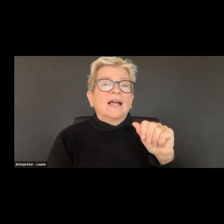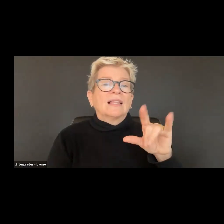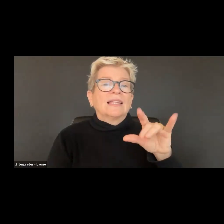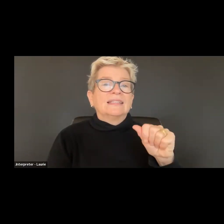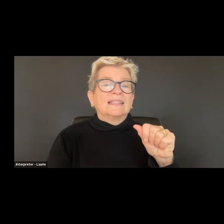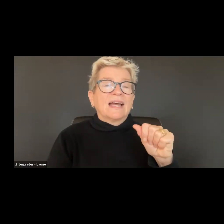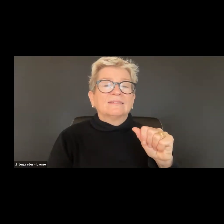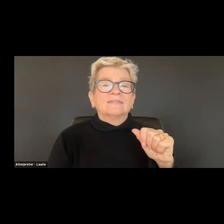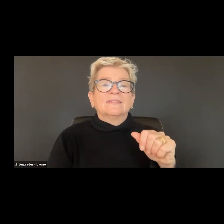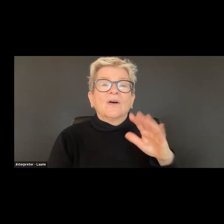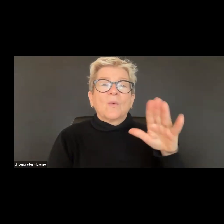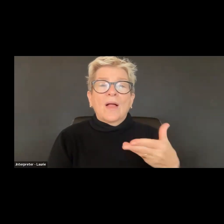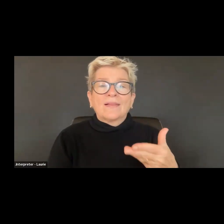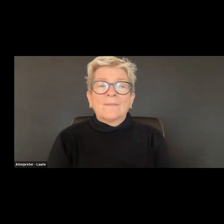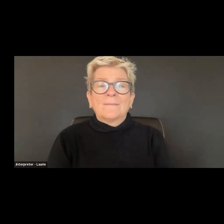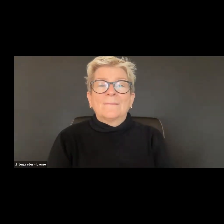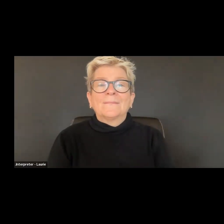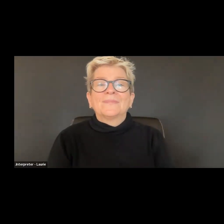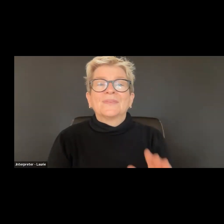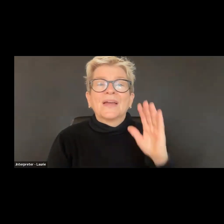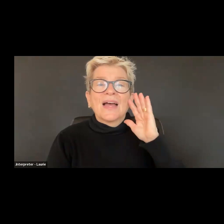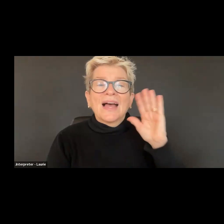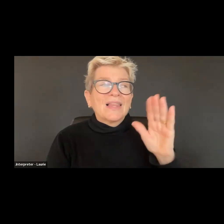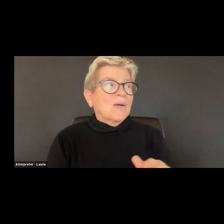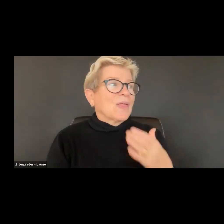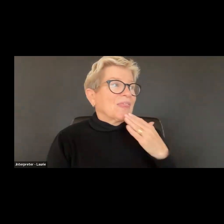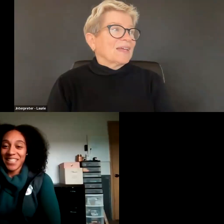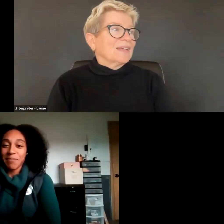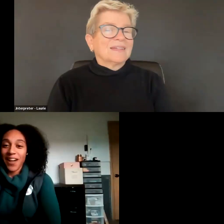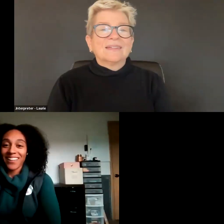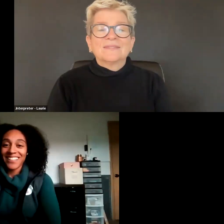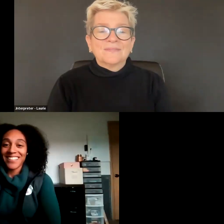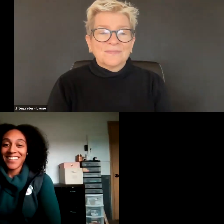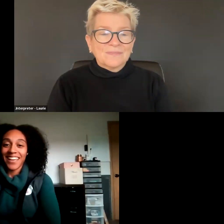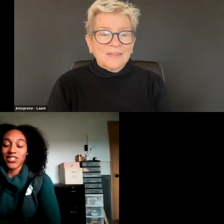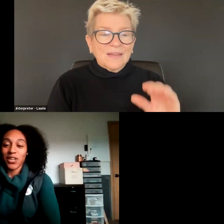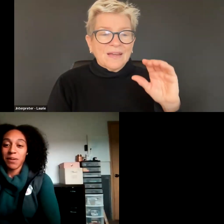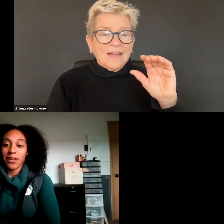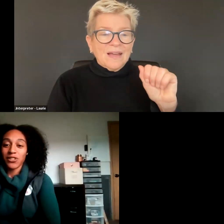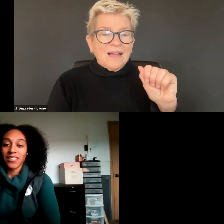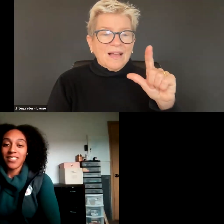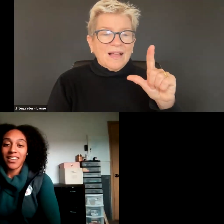Alicia, welcome. Hello, thank you all. My name is Alicia Morales,